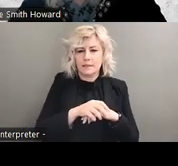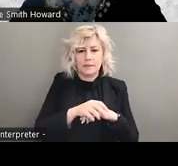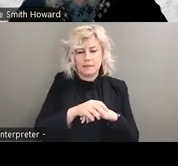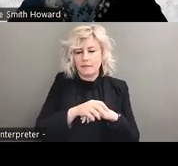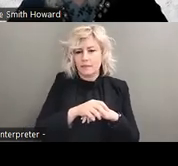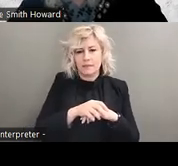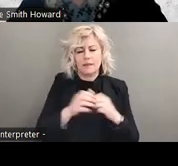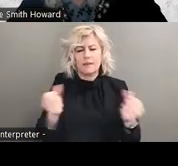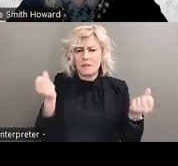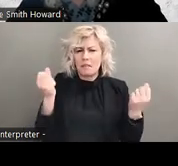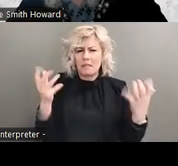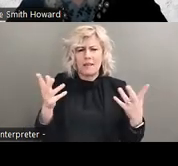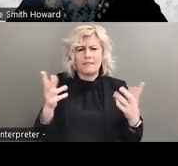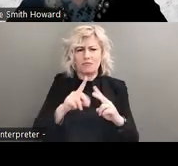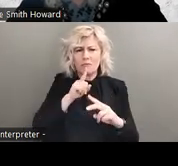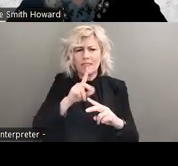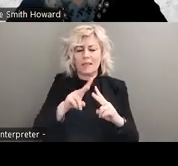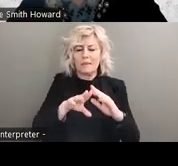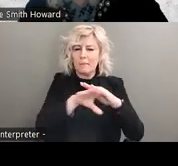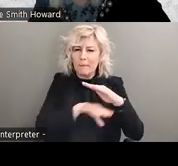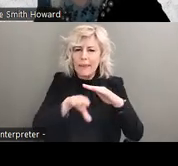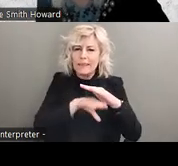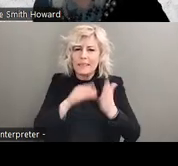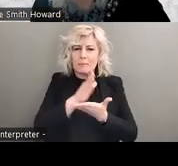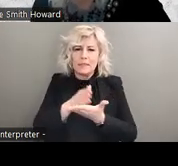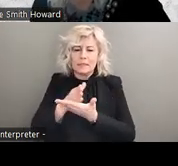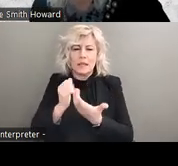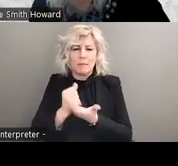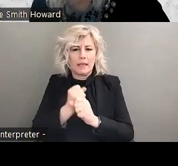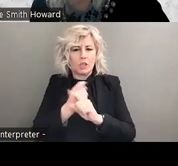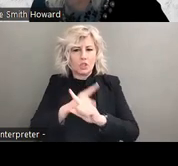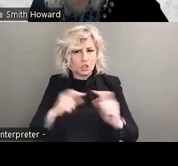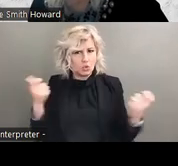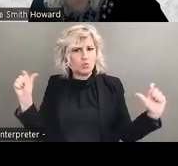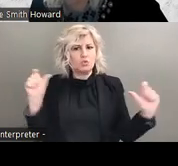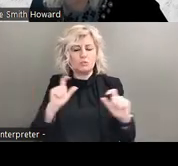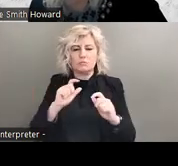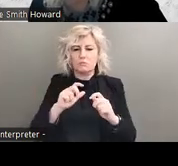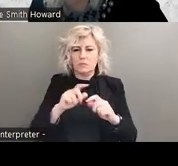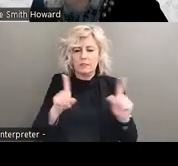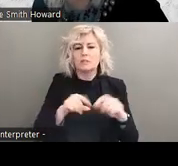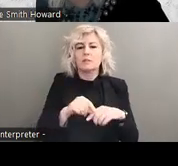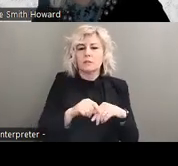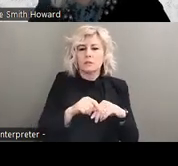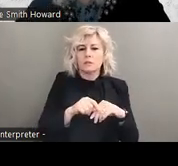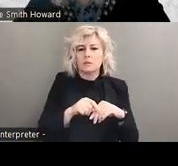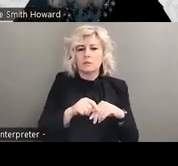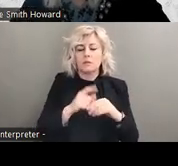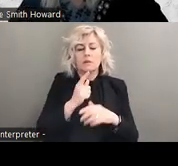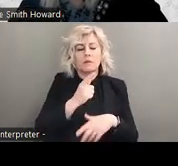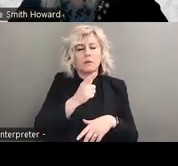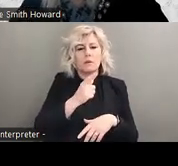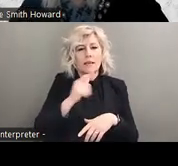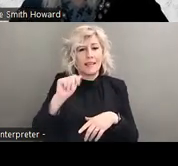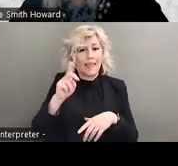There's a lot of really basic pieces that make a huge difference. Therapeutic foster care. And as Andrea mentioned,